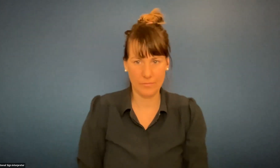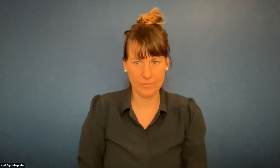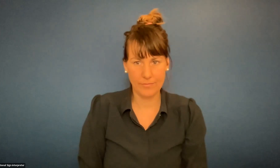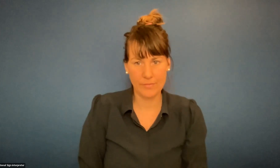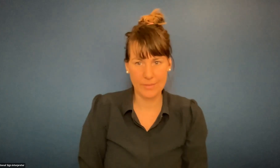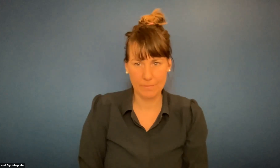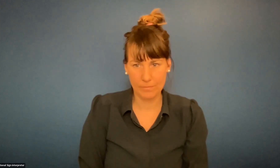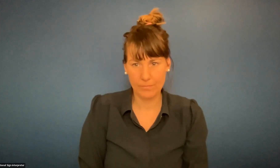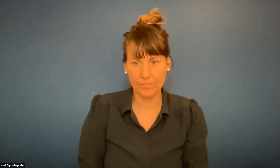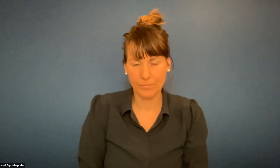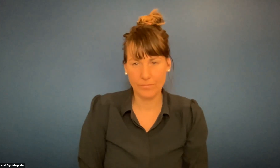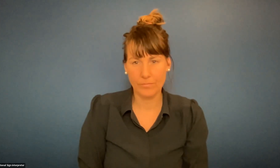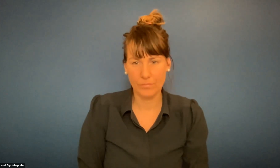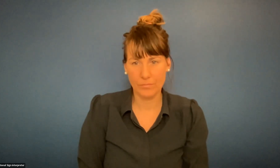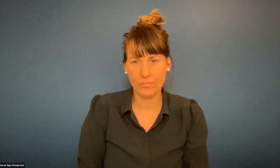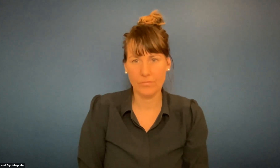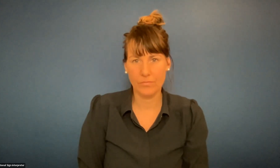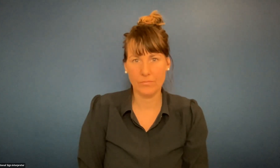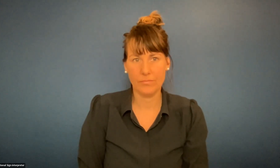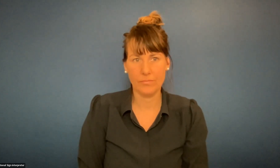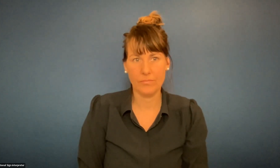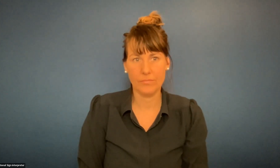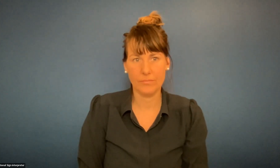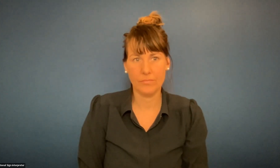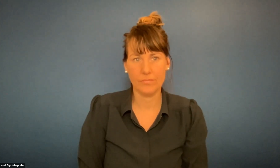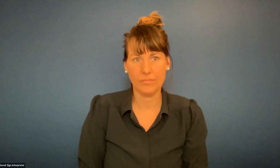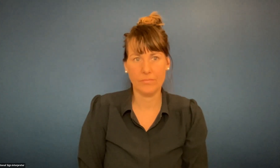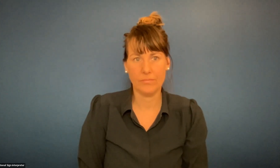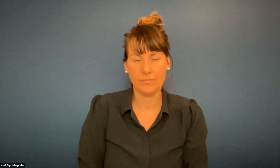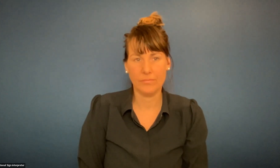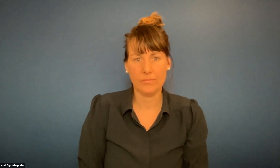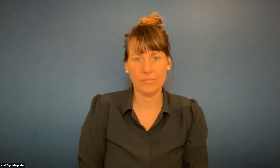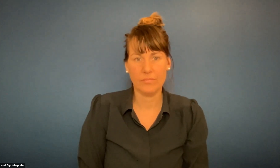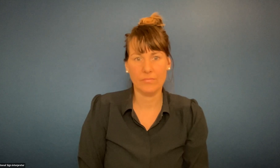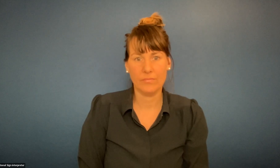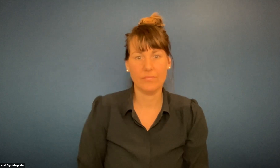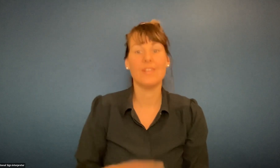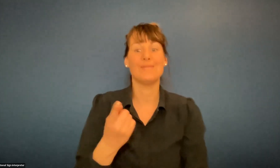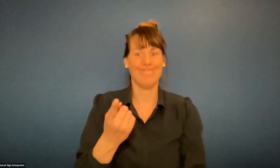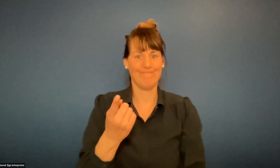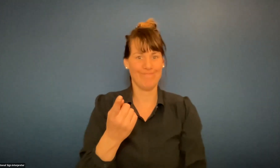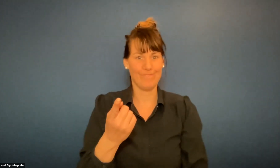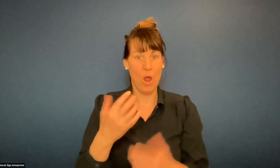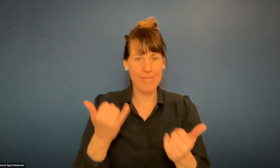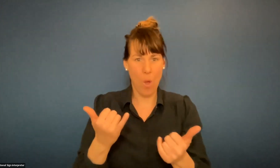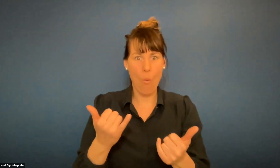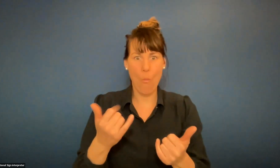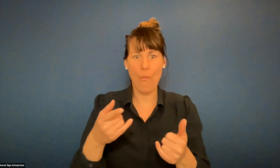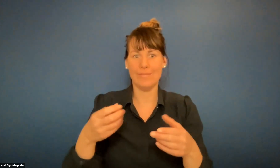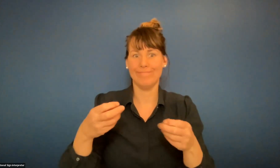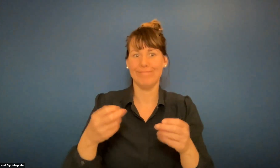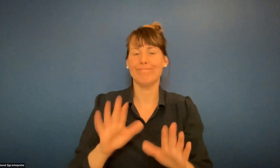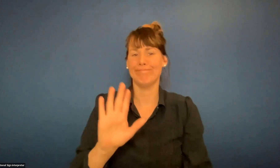Perhaps you can turn off video to improve the connection, the quality of the connection.